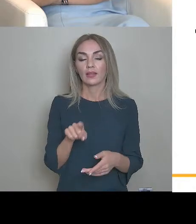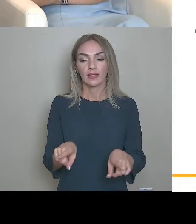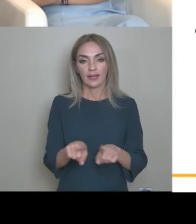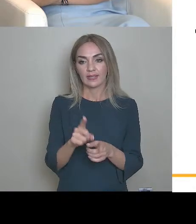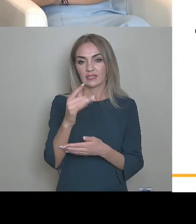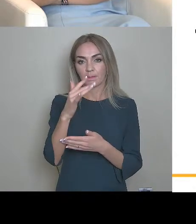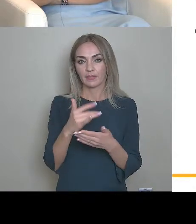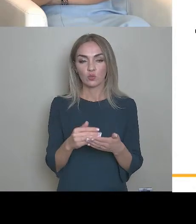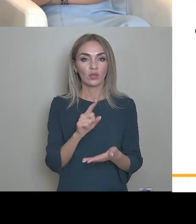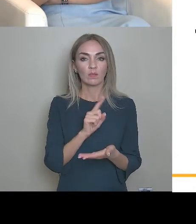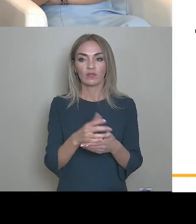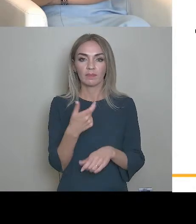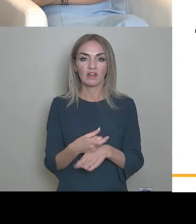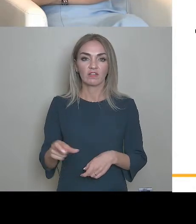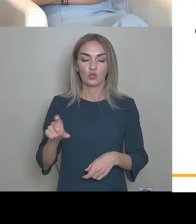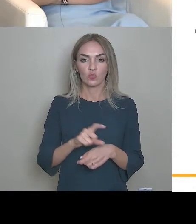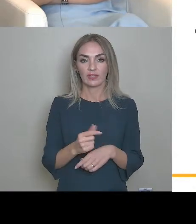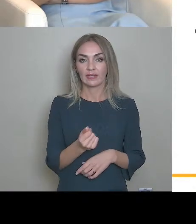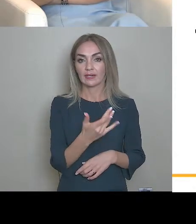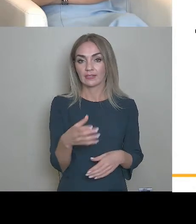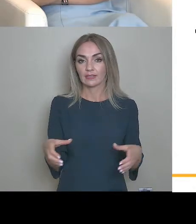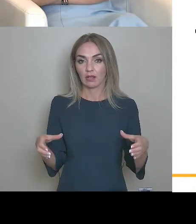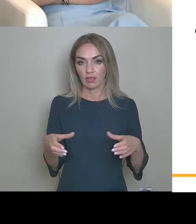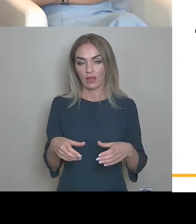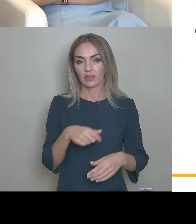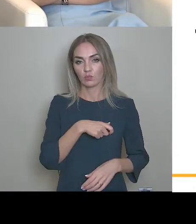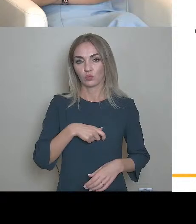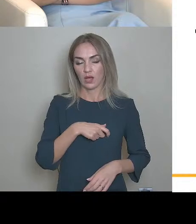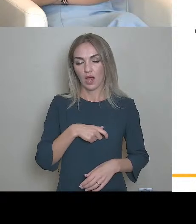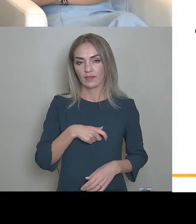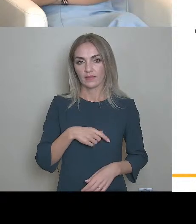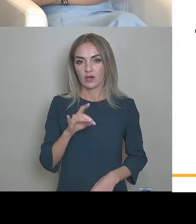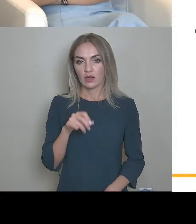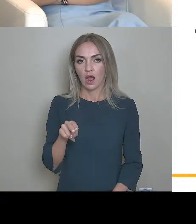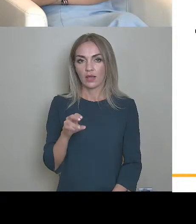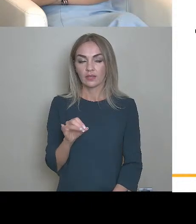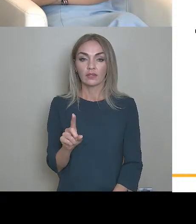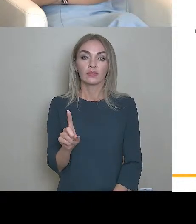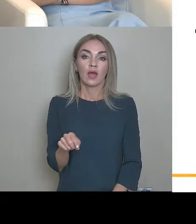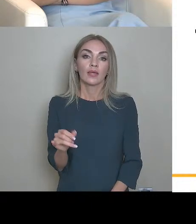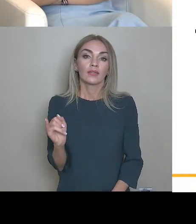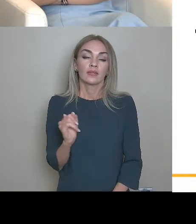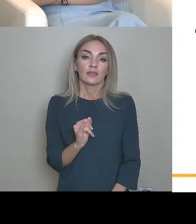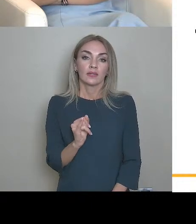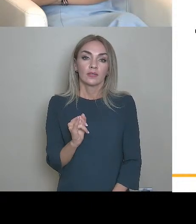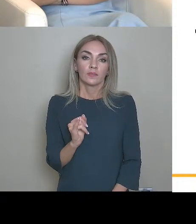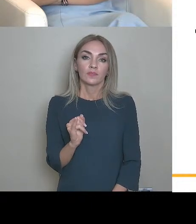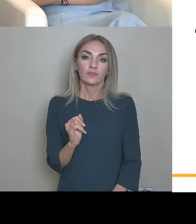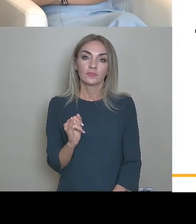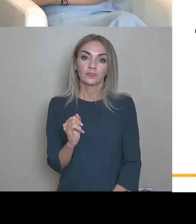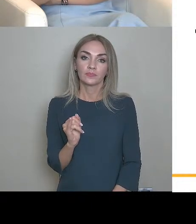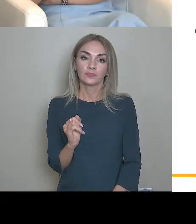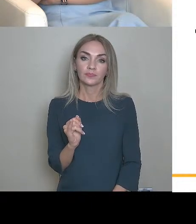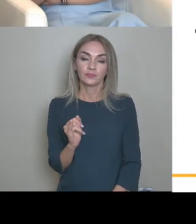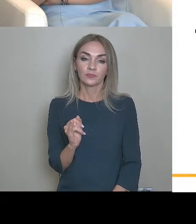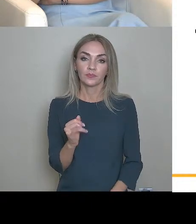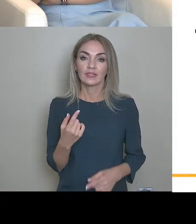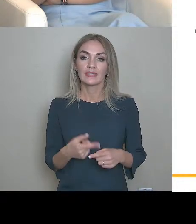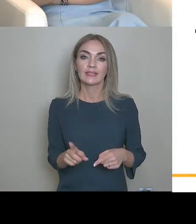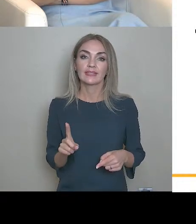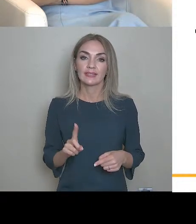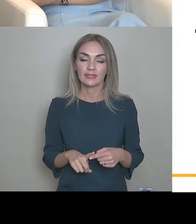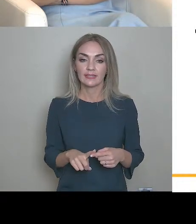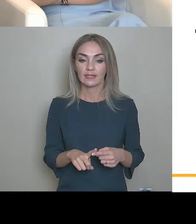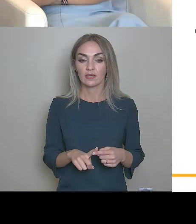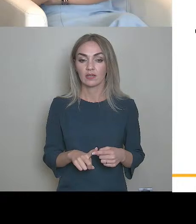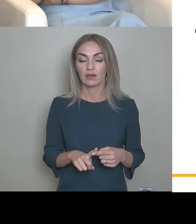multi-mandate constituency, and it should be not larger than the list of the number of deputies on the list to the Rayon Council.